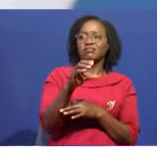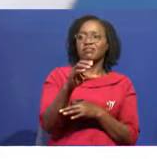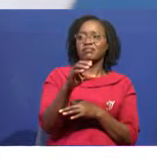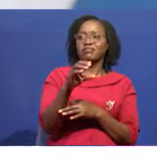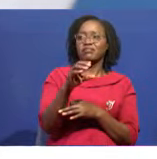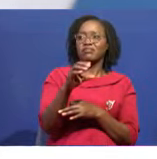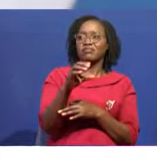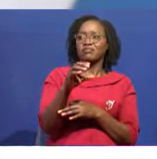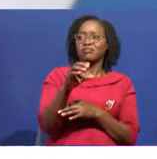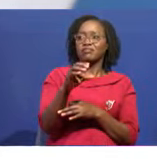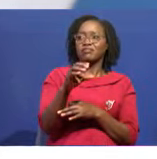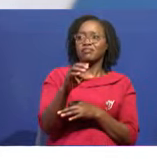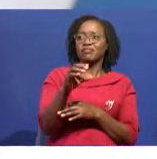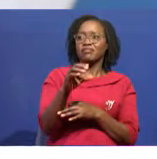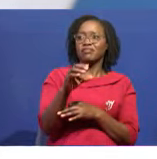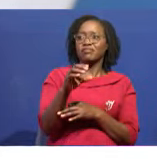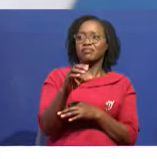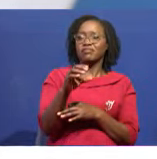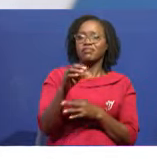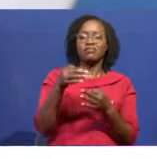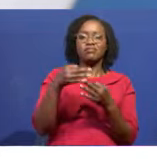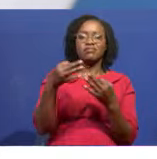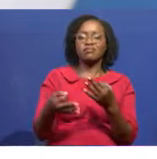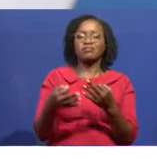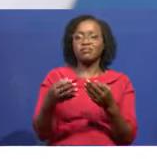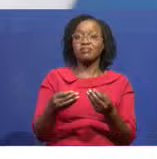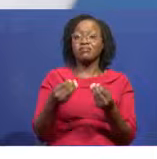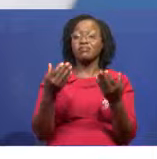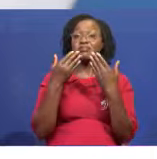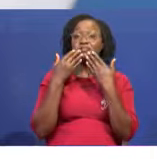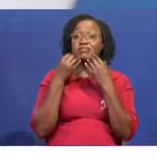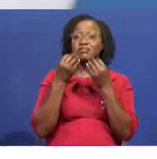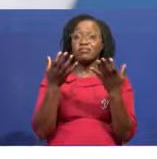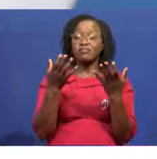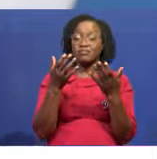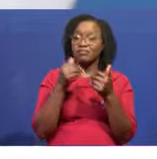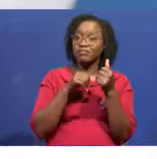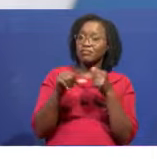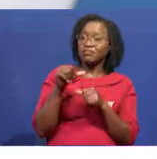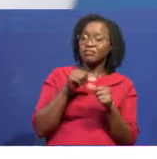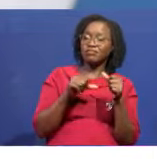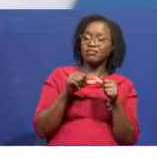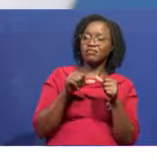arising on the issue of failure to release information surrounding